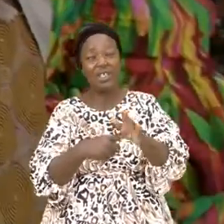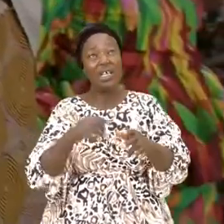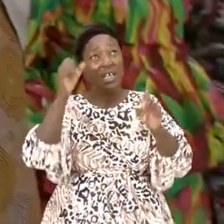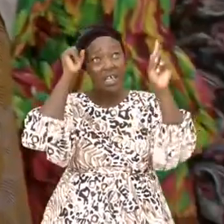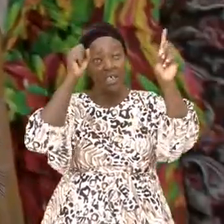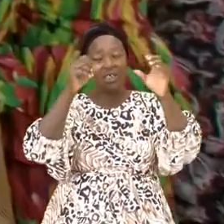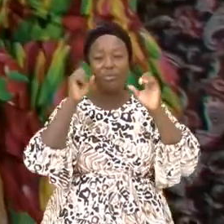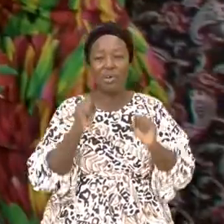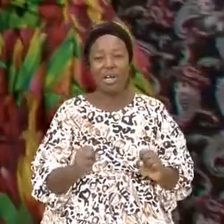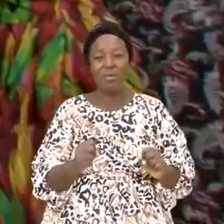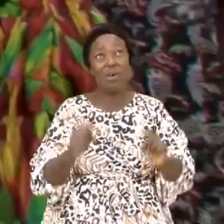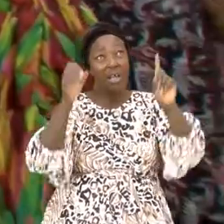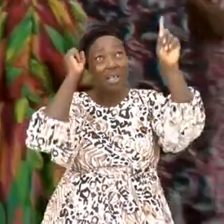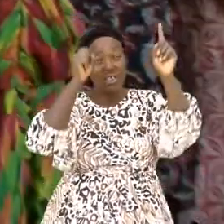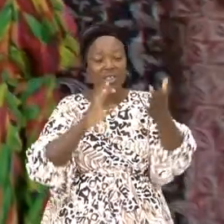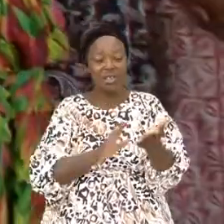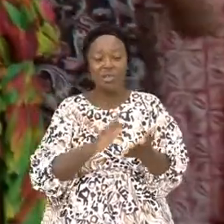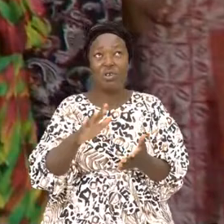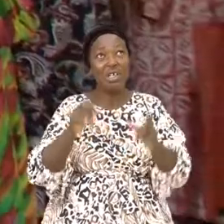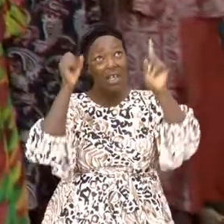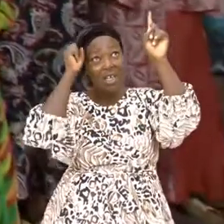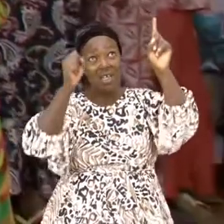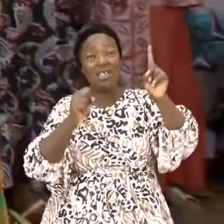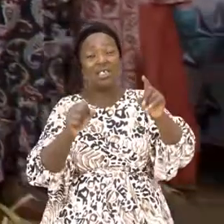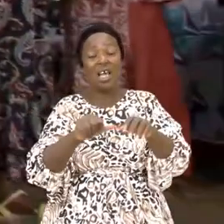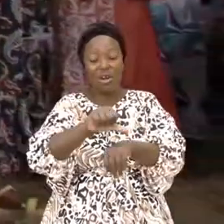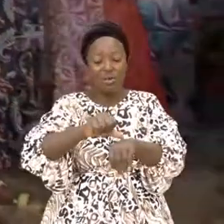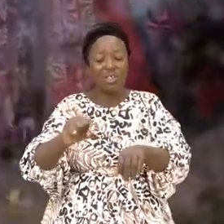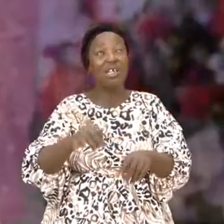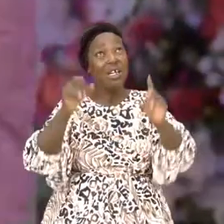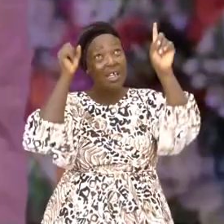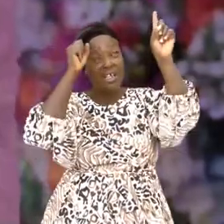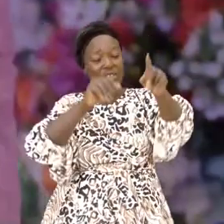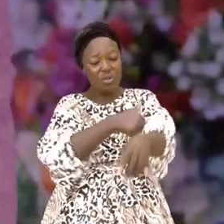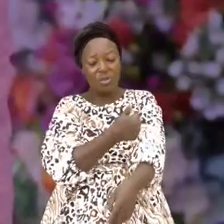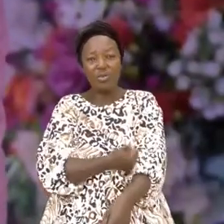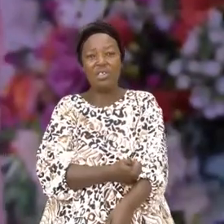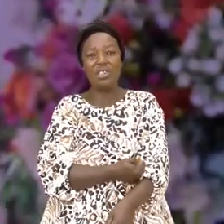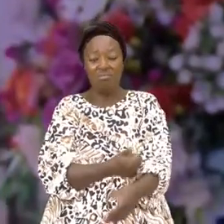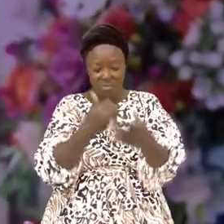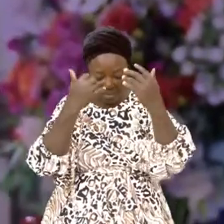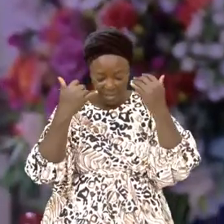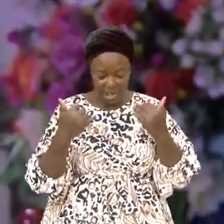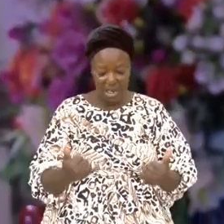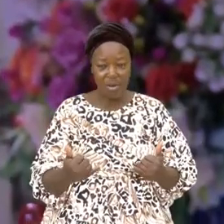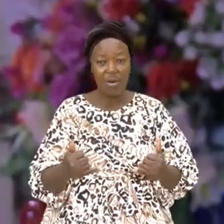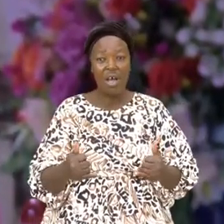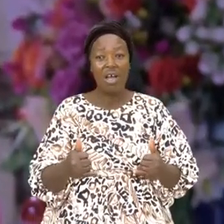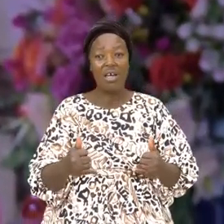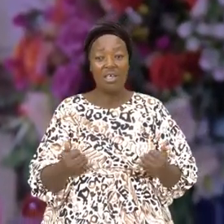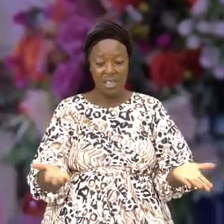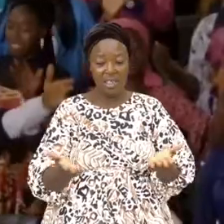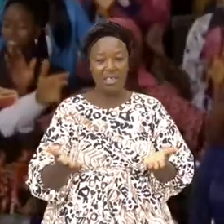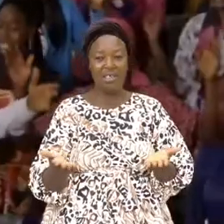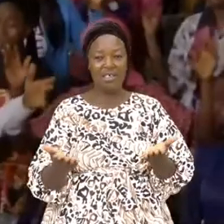power, His glory, His unction, His authority, even now at the Alpha